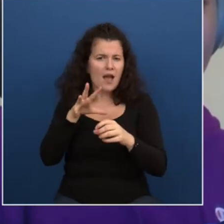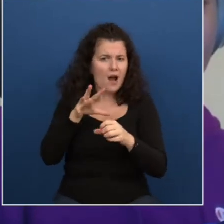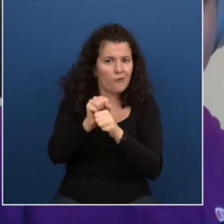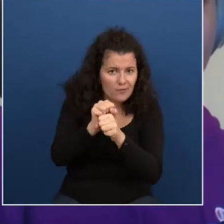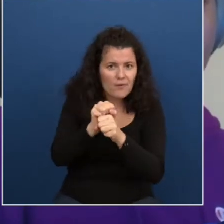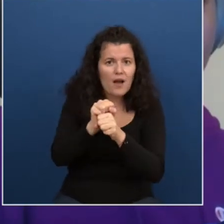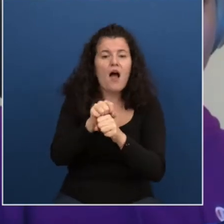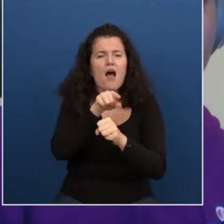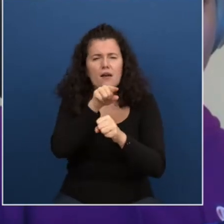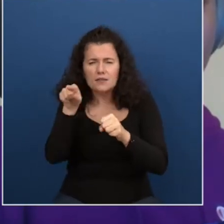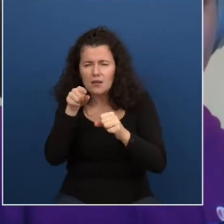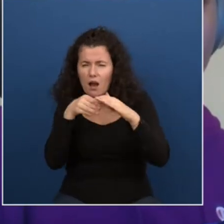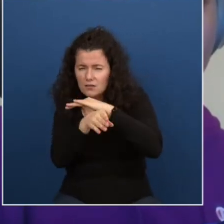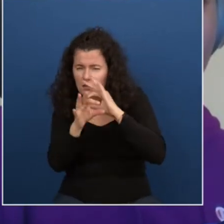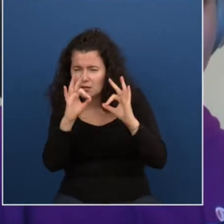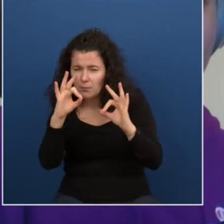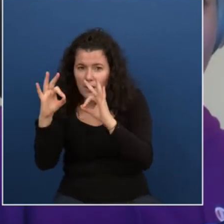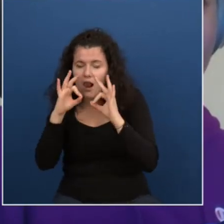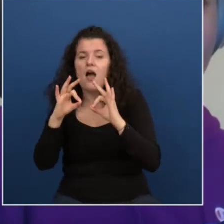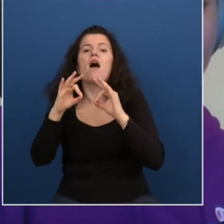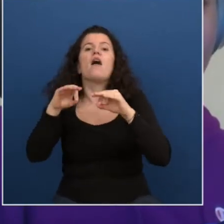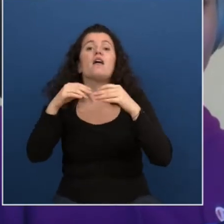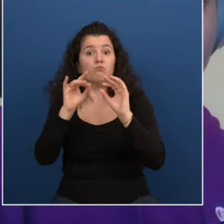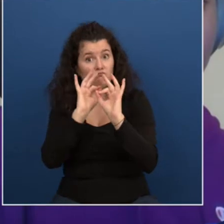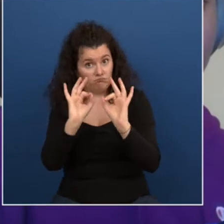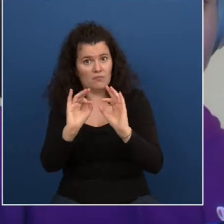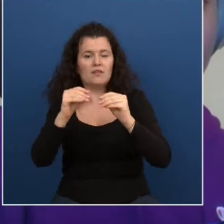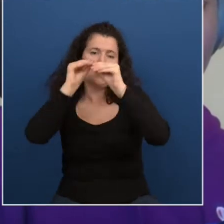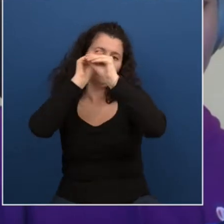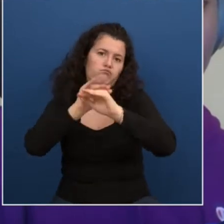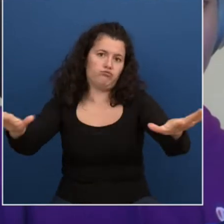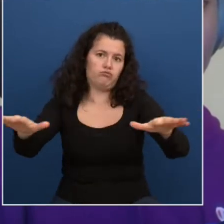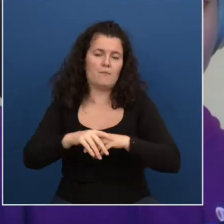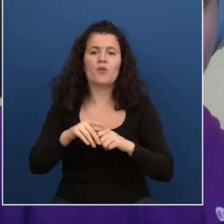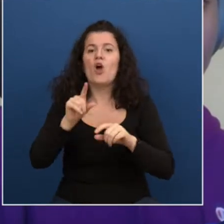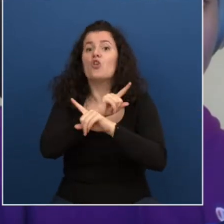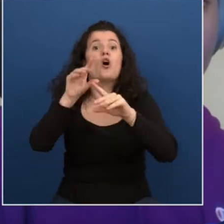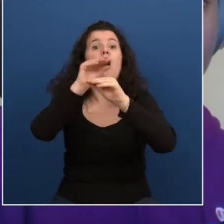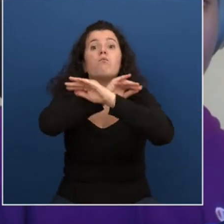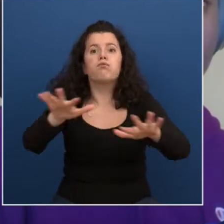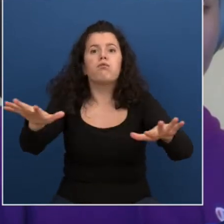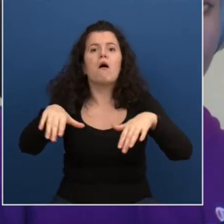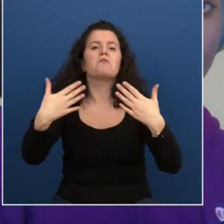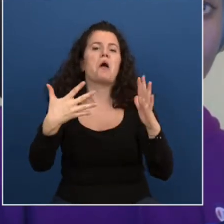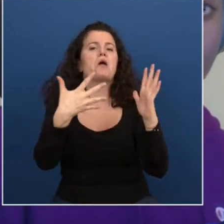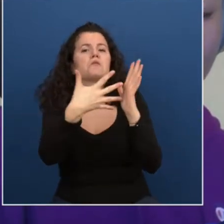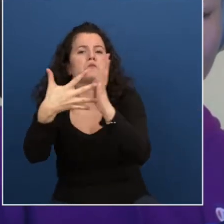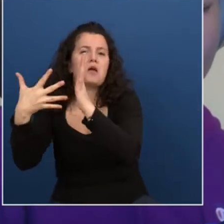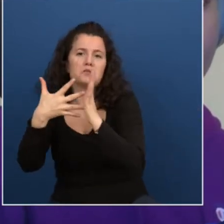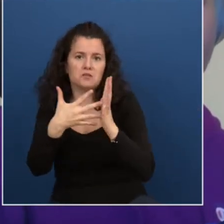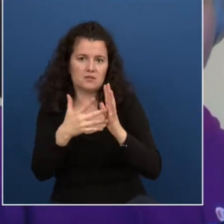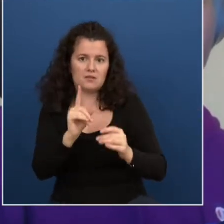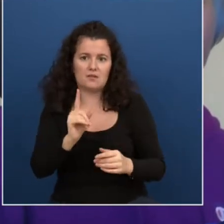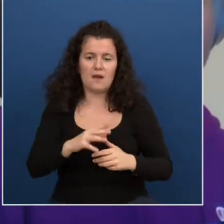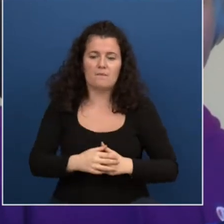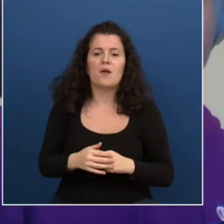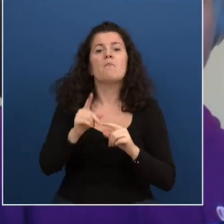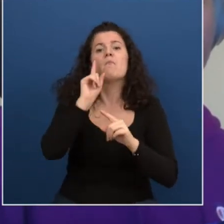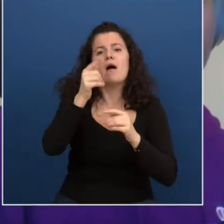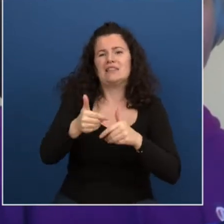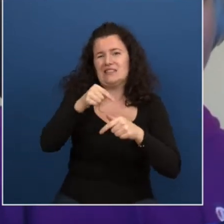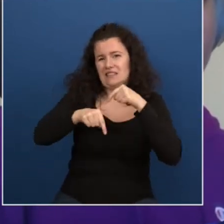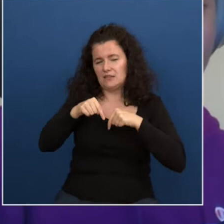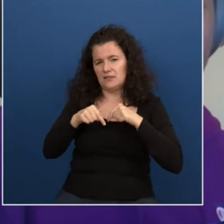public. The benefits of doing it right the first time are worth any of the concerns about additional testing time. You may be able to recruit